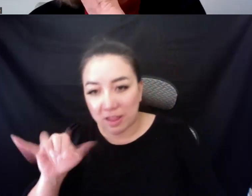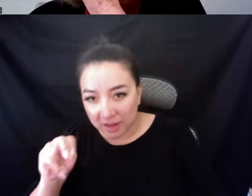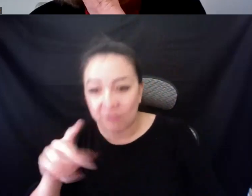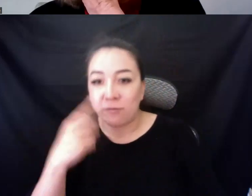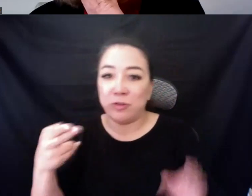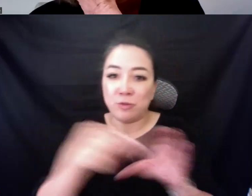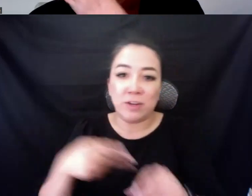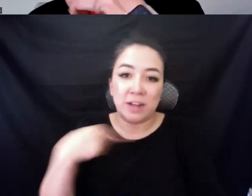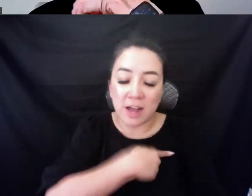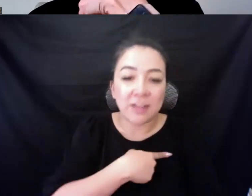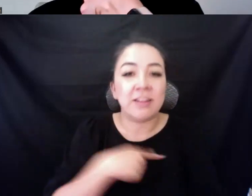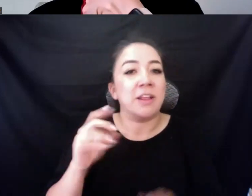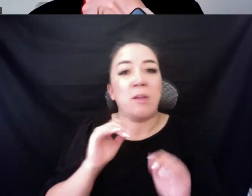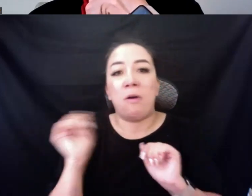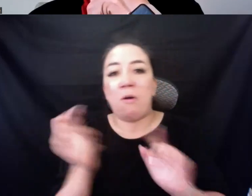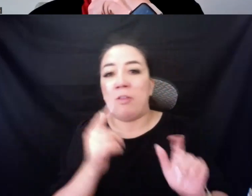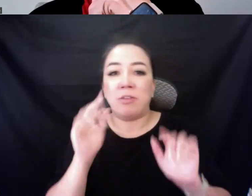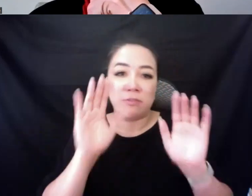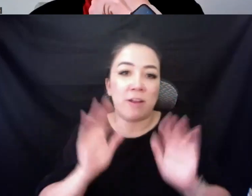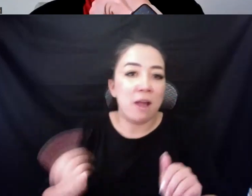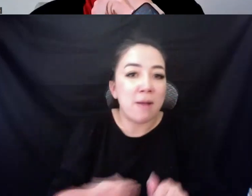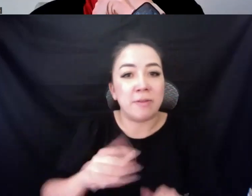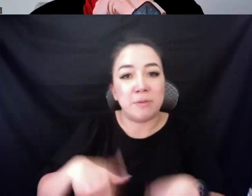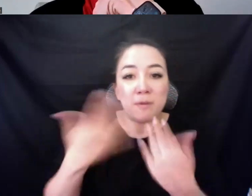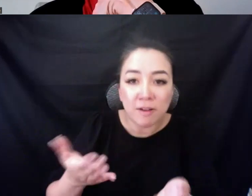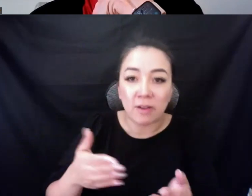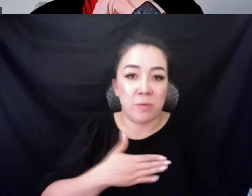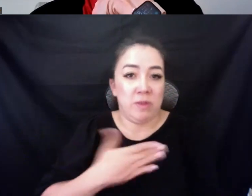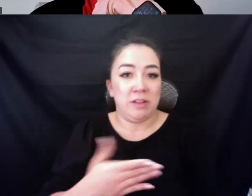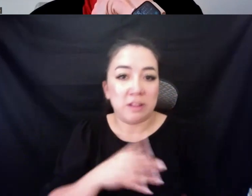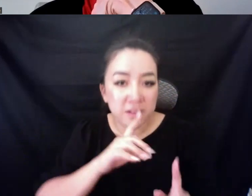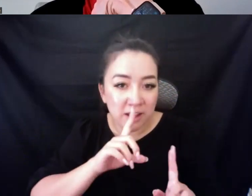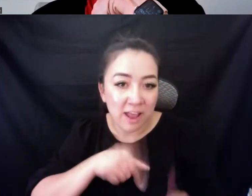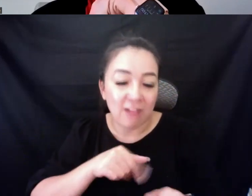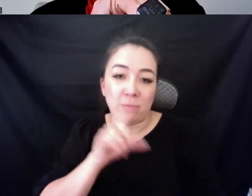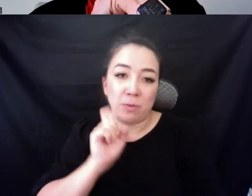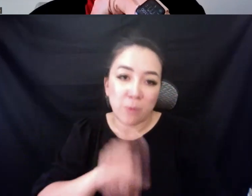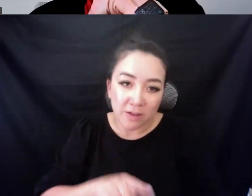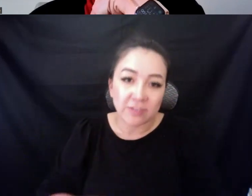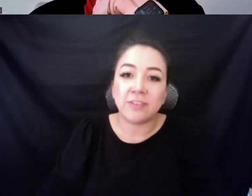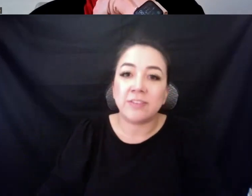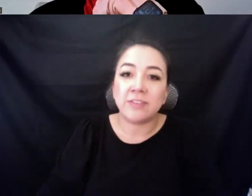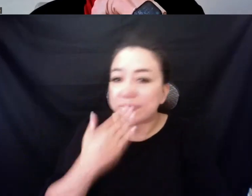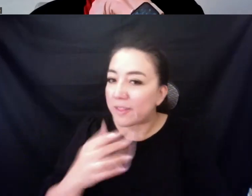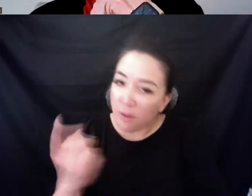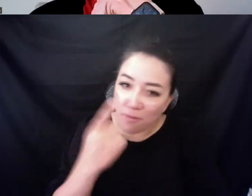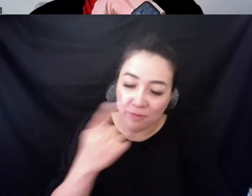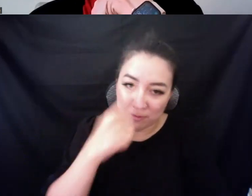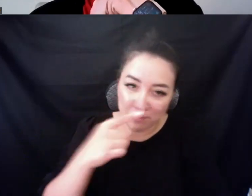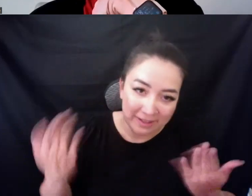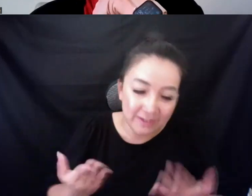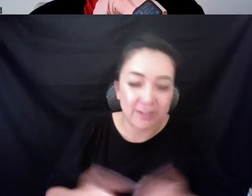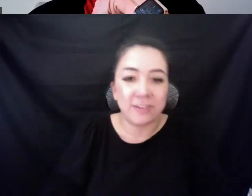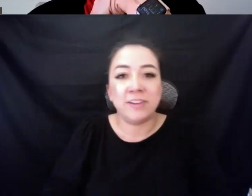for all the great updates that she provided and her willingness to answer questions. So thanks always for being here and